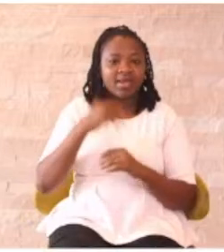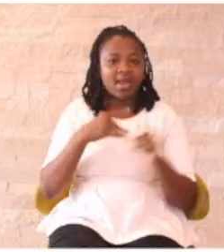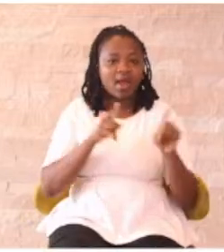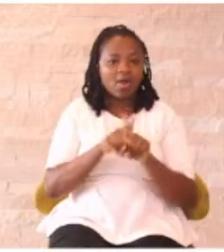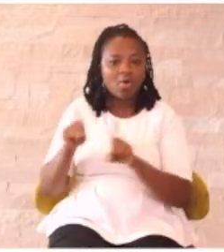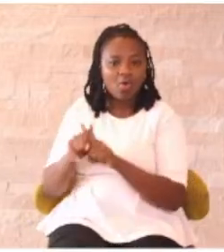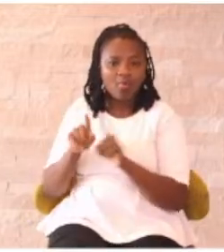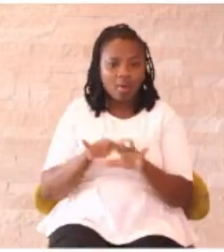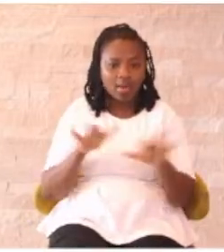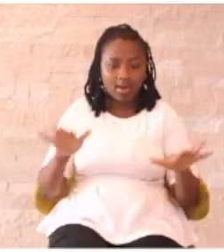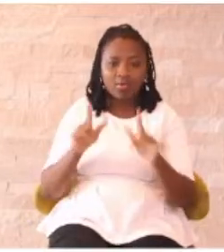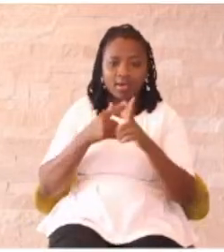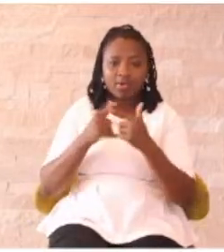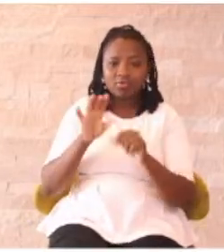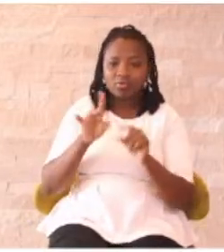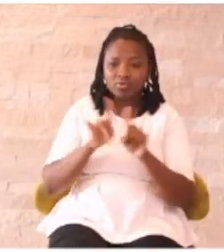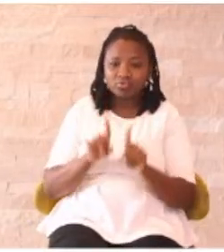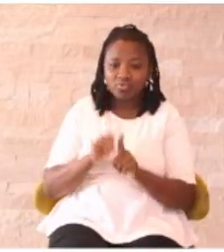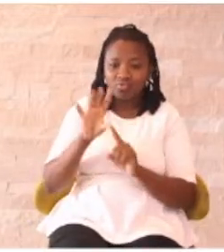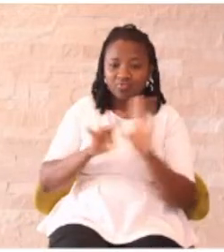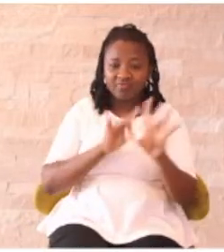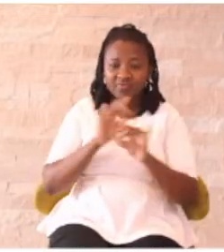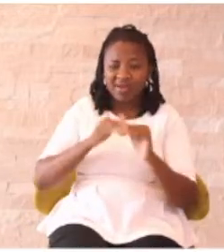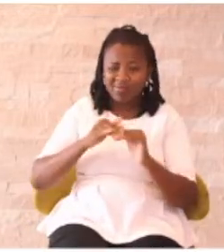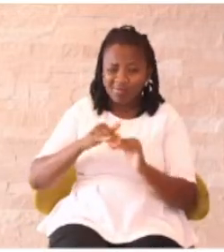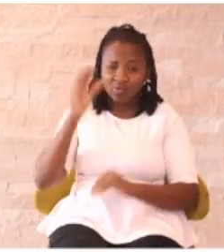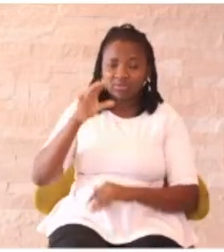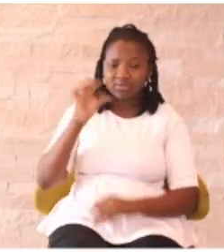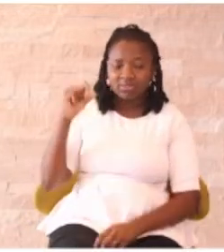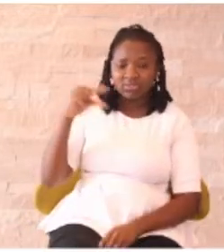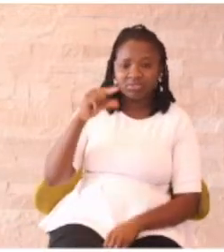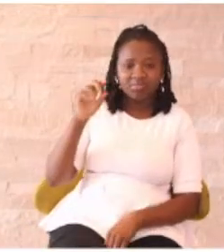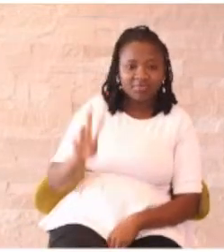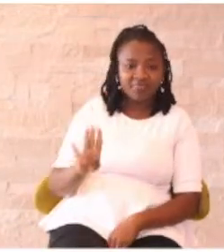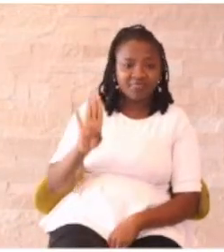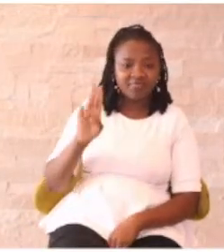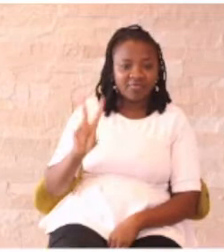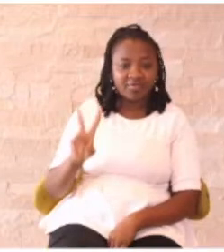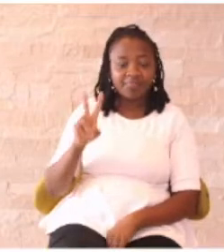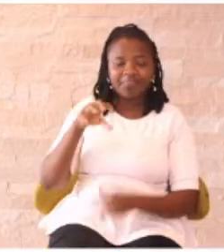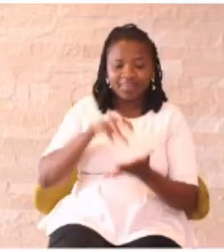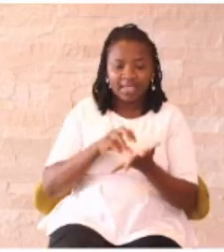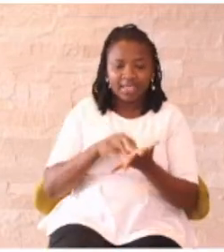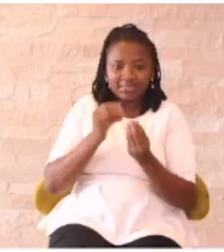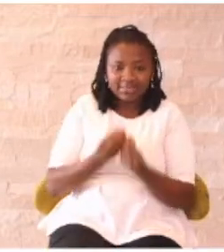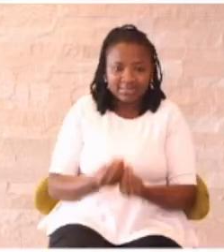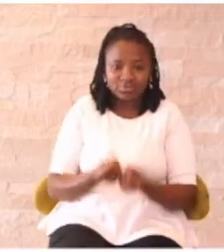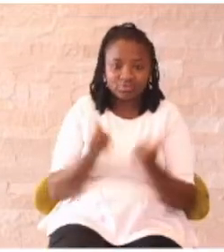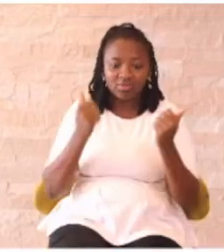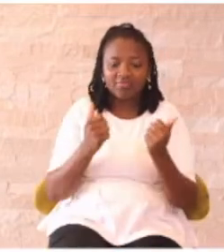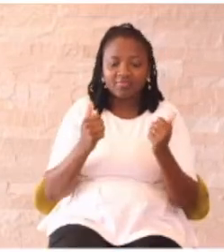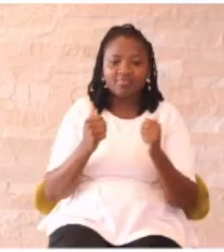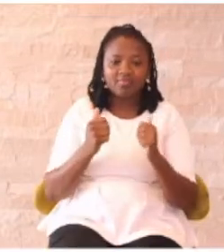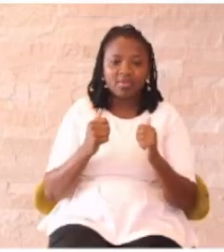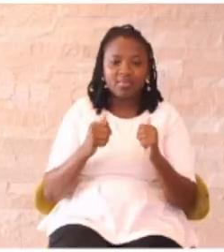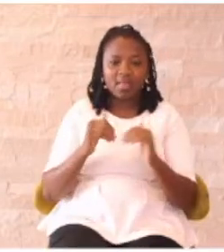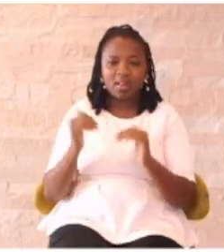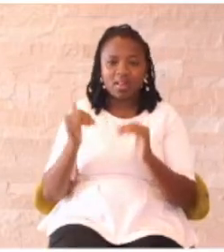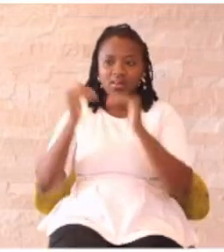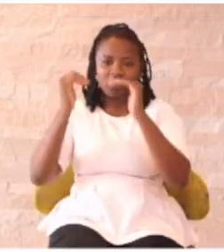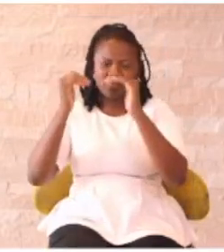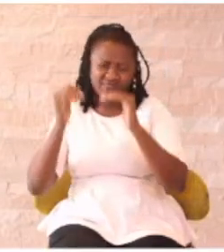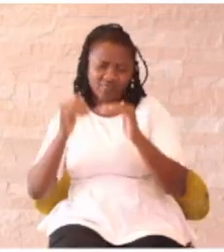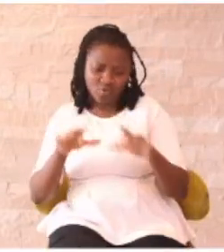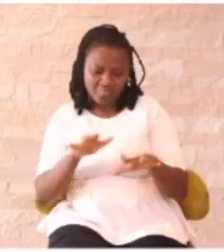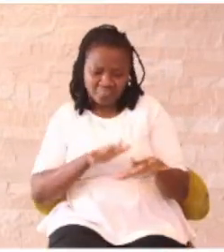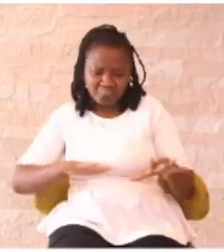find that most of the SGBV cases have been solved at the LC level instead of escalating